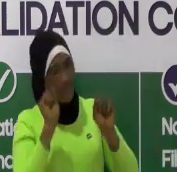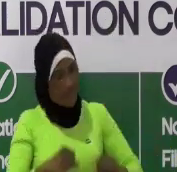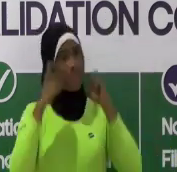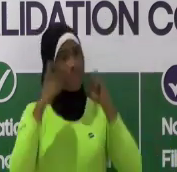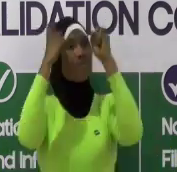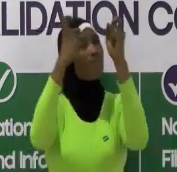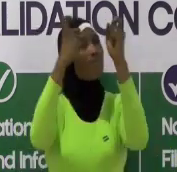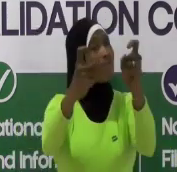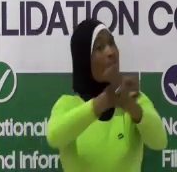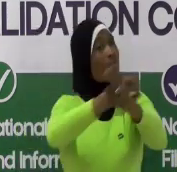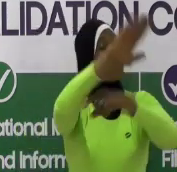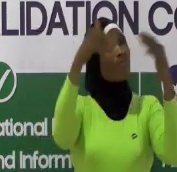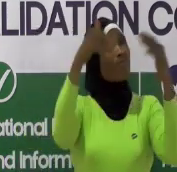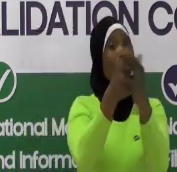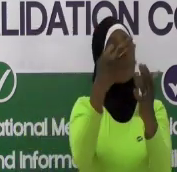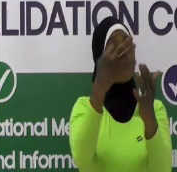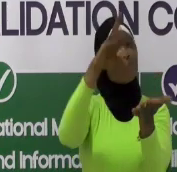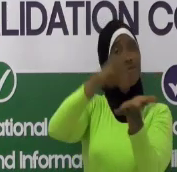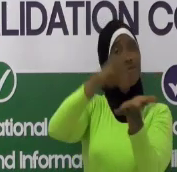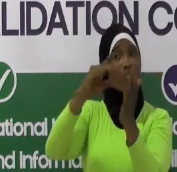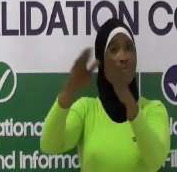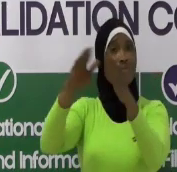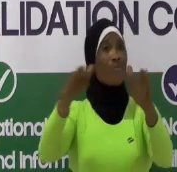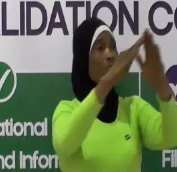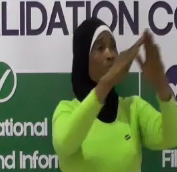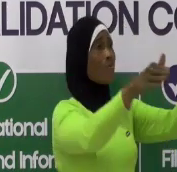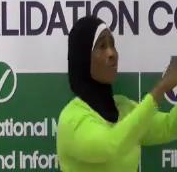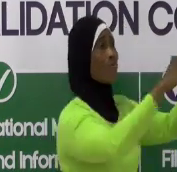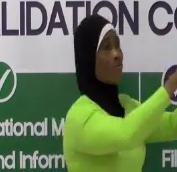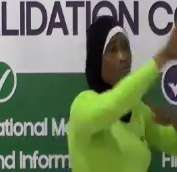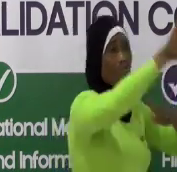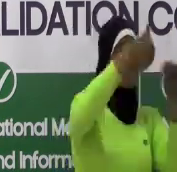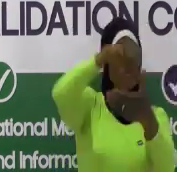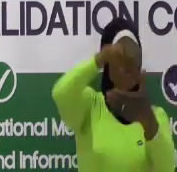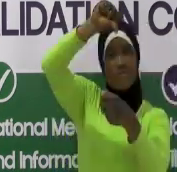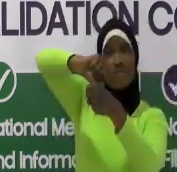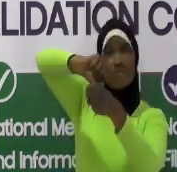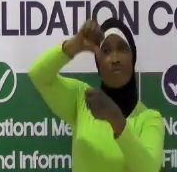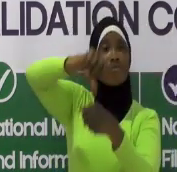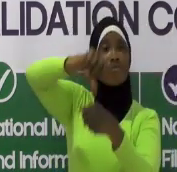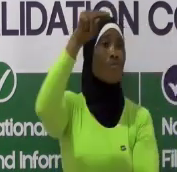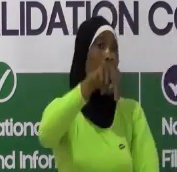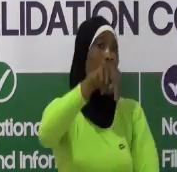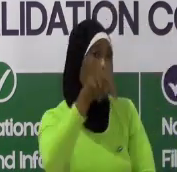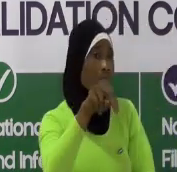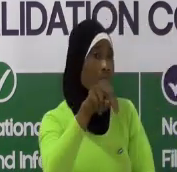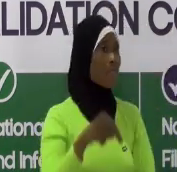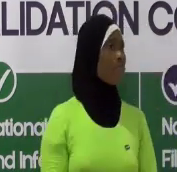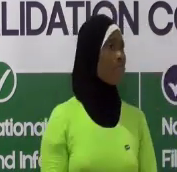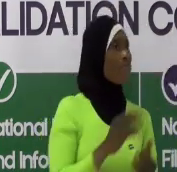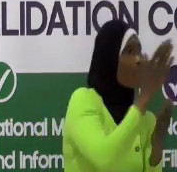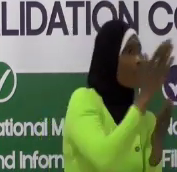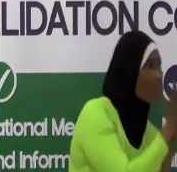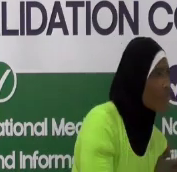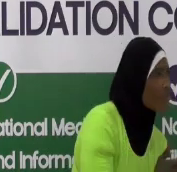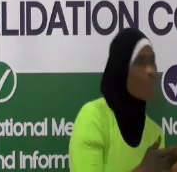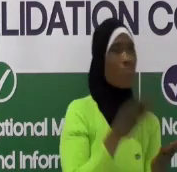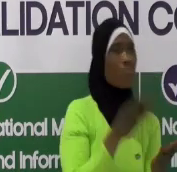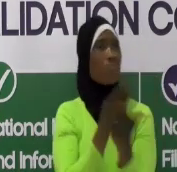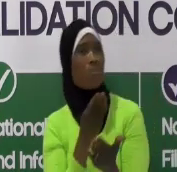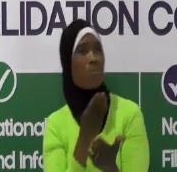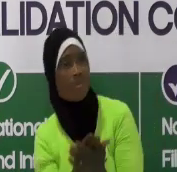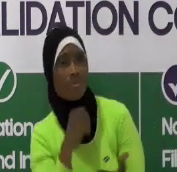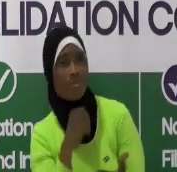the doctor them every quarter we give them all of the fuel the way they need. Even this is on struggle from day with money not day